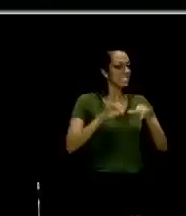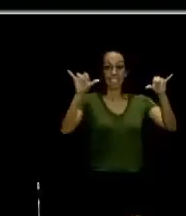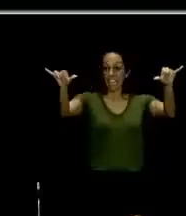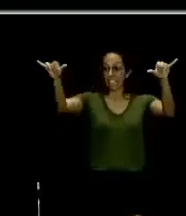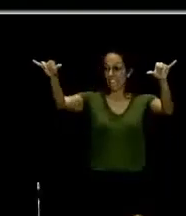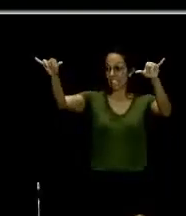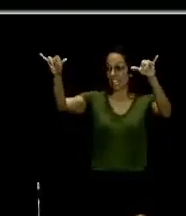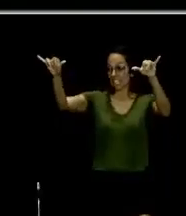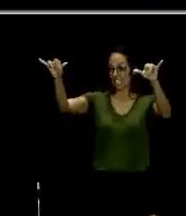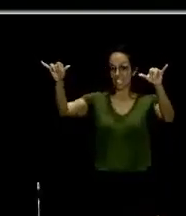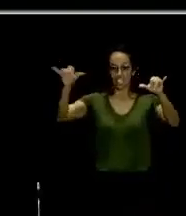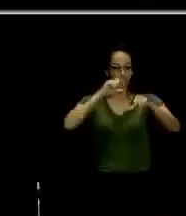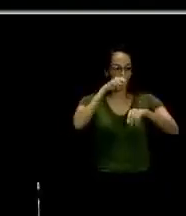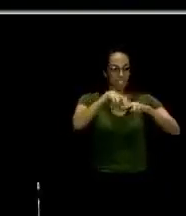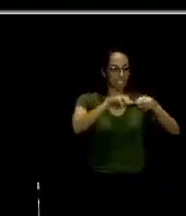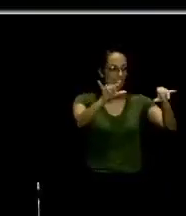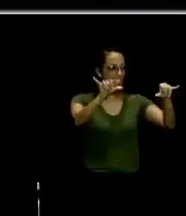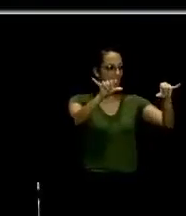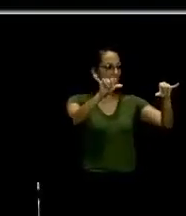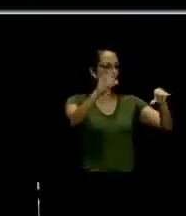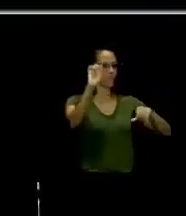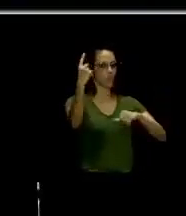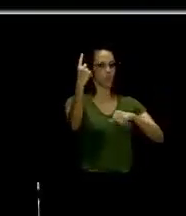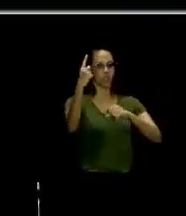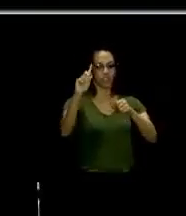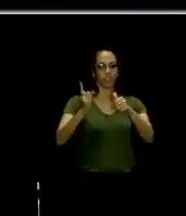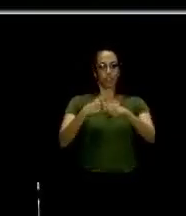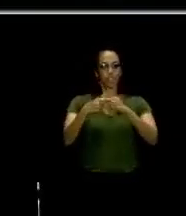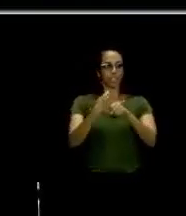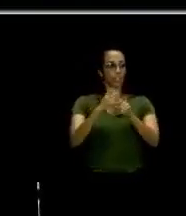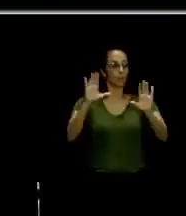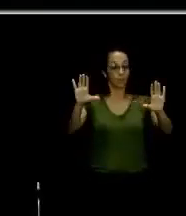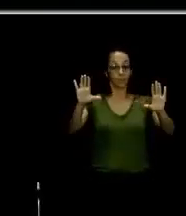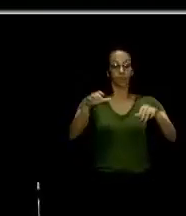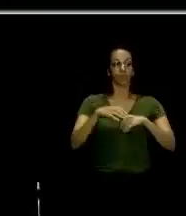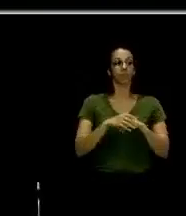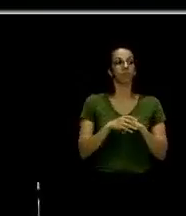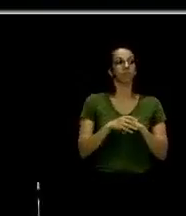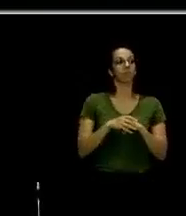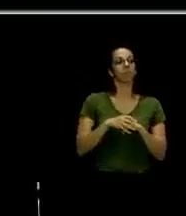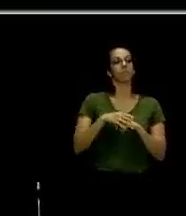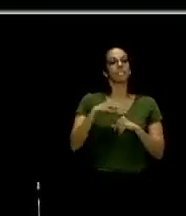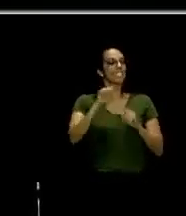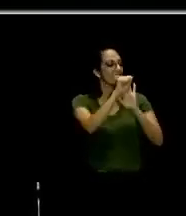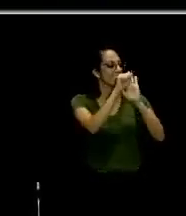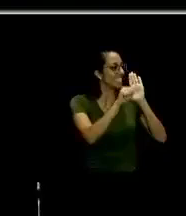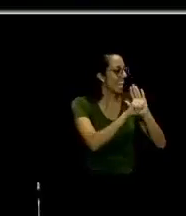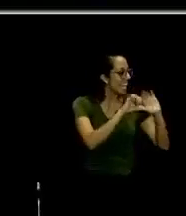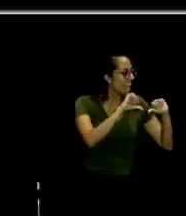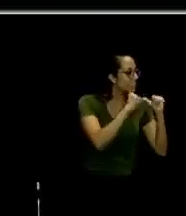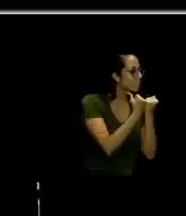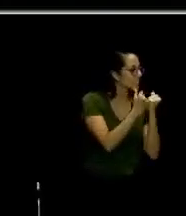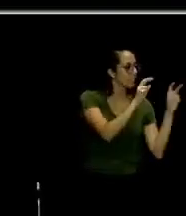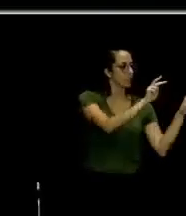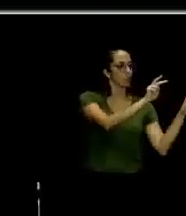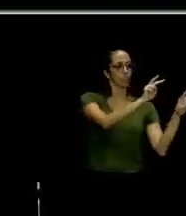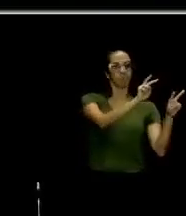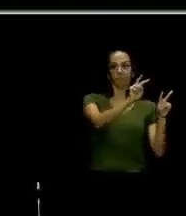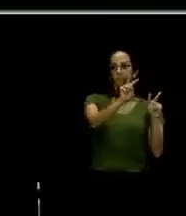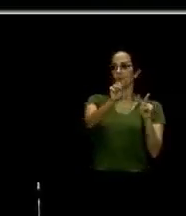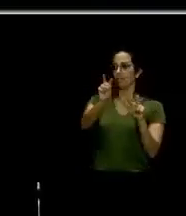Stay standing for a minute. State agency heads and legislators, look what you've created. Stand up, first